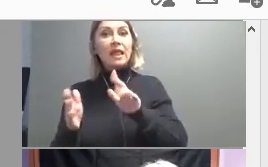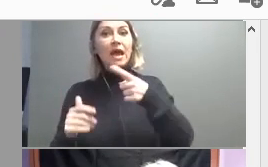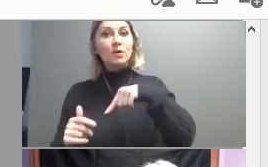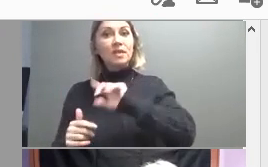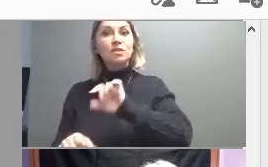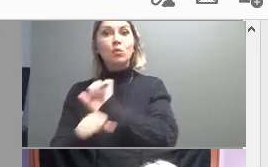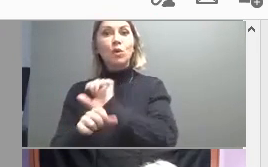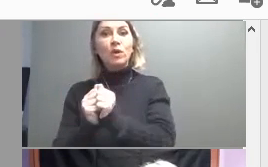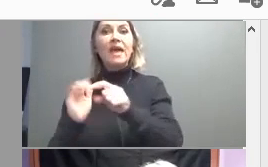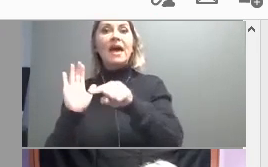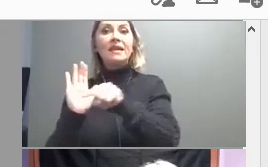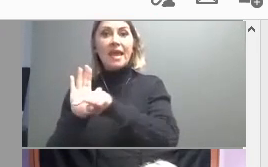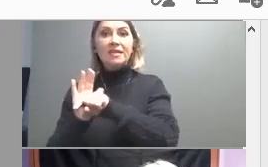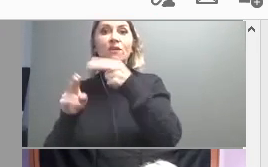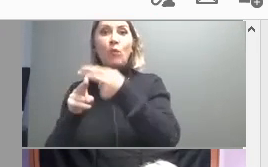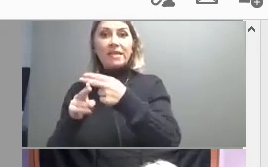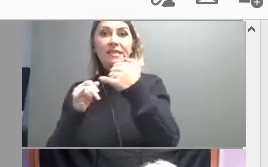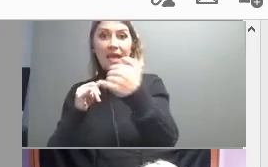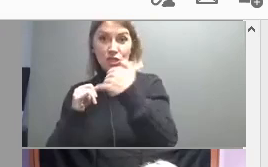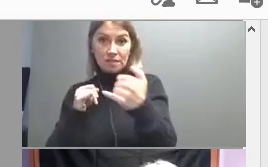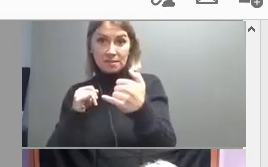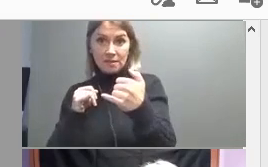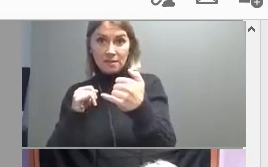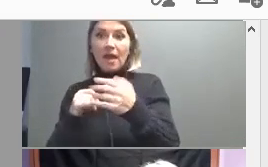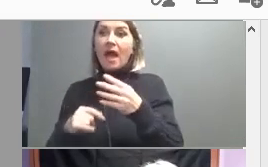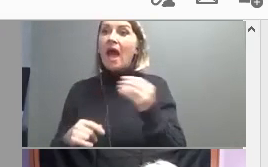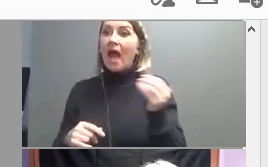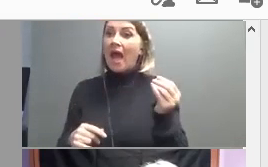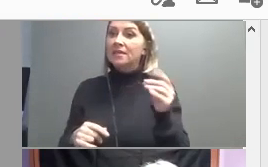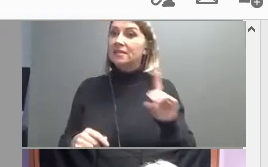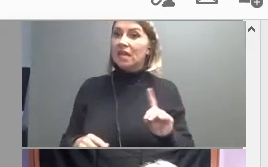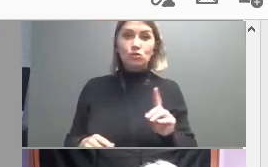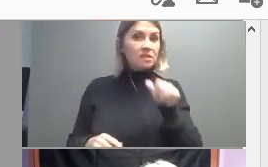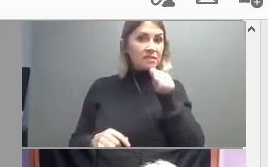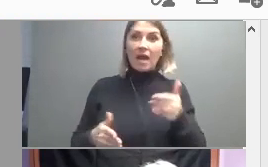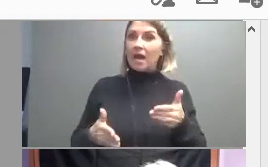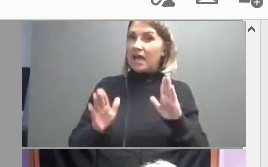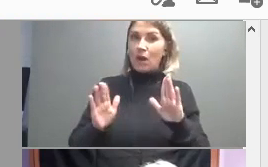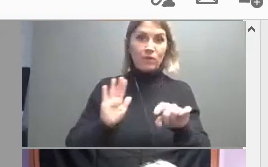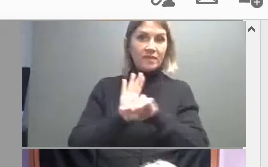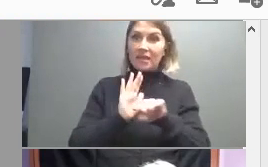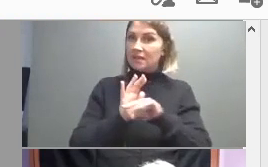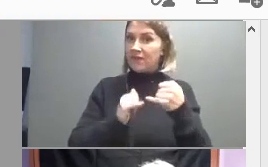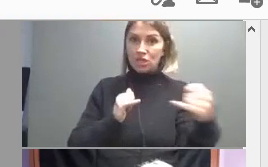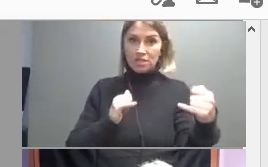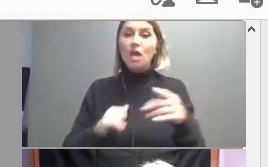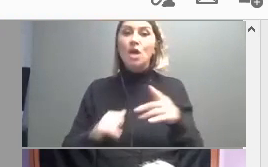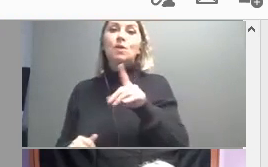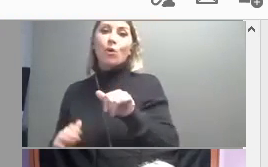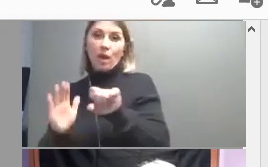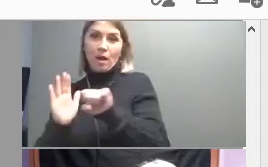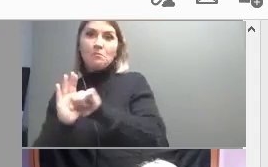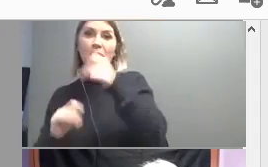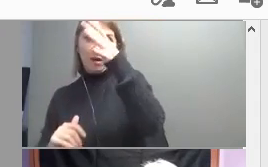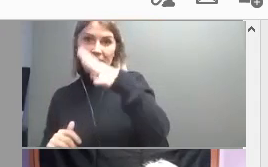with negative edges as well. And Dijkstra does not allow us to work with negative edges. So Bellman-Ford allows us to work with negative